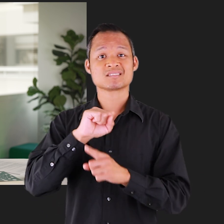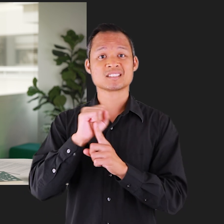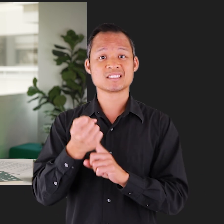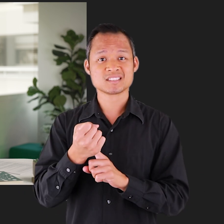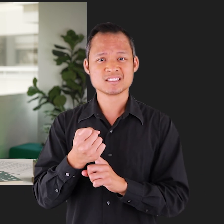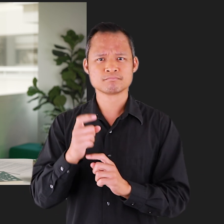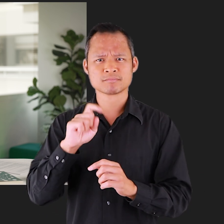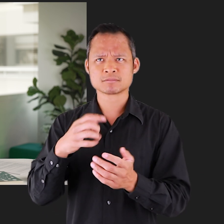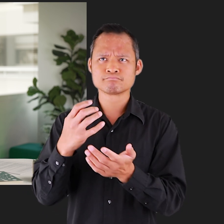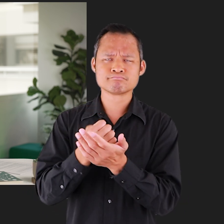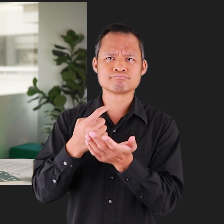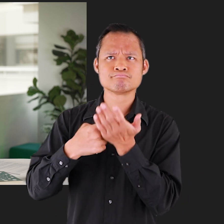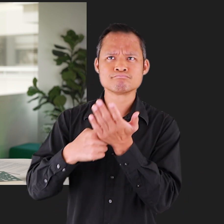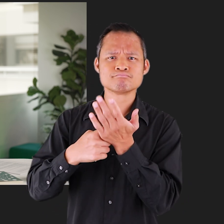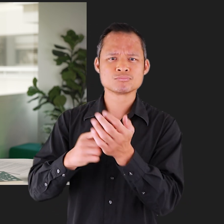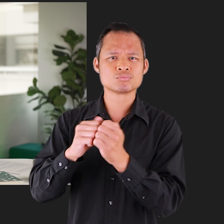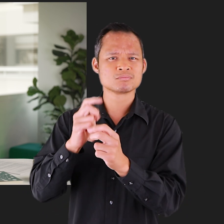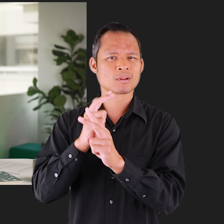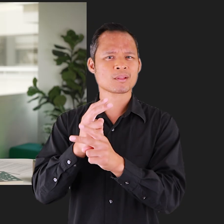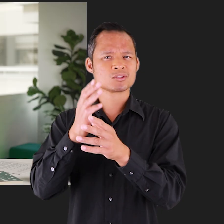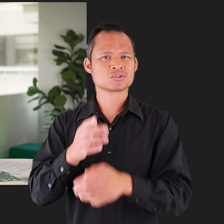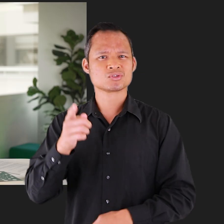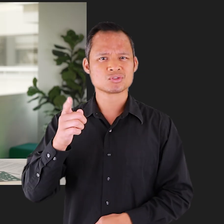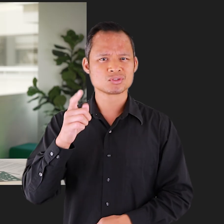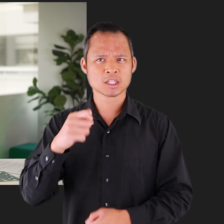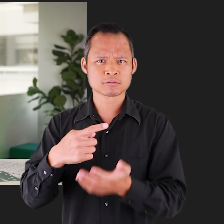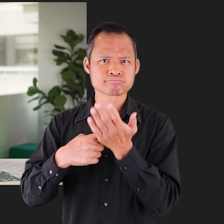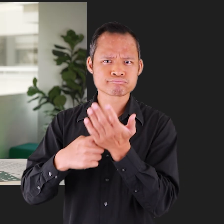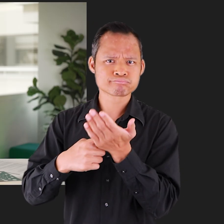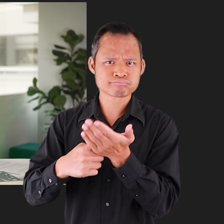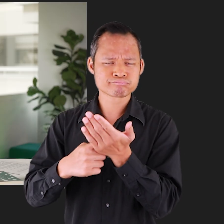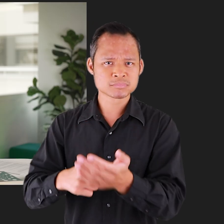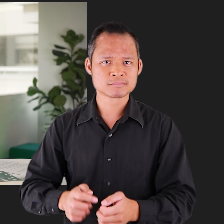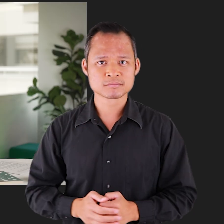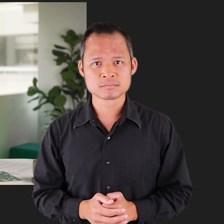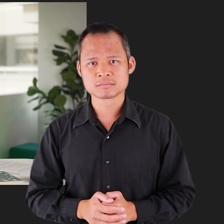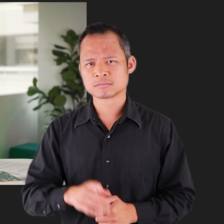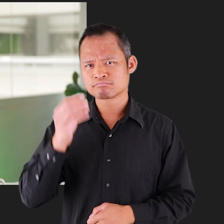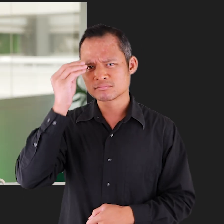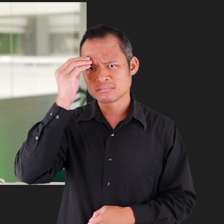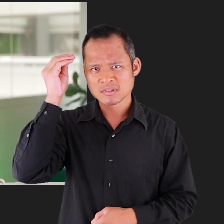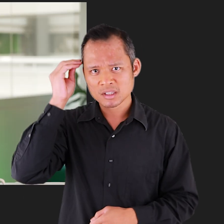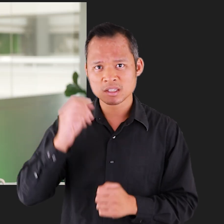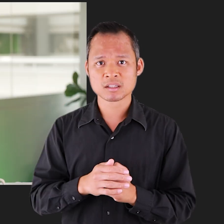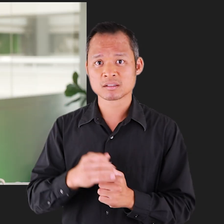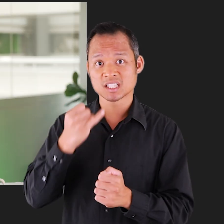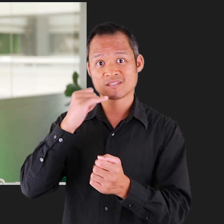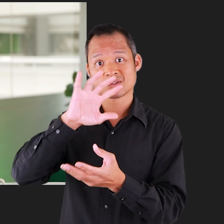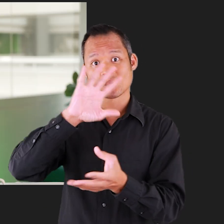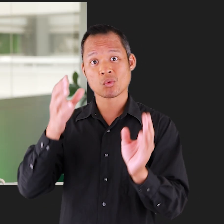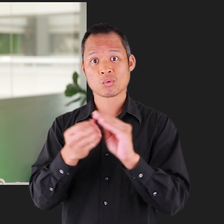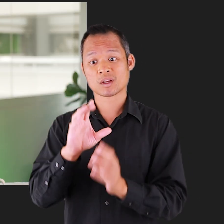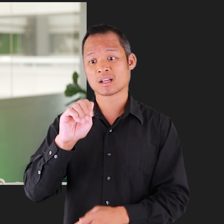not the case here. Instead, this is something you'll have a discussion with the organization you are receiving the loan from. What you need to keep in